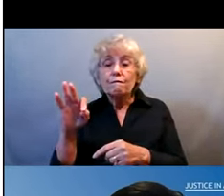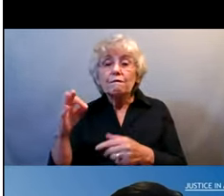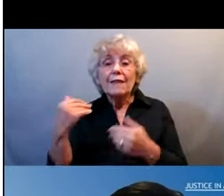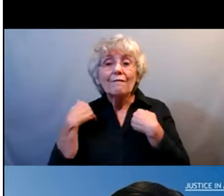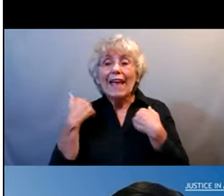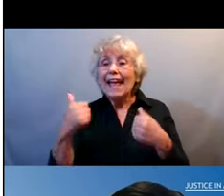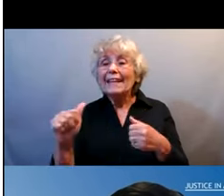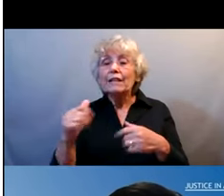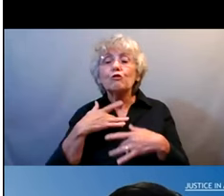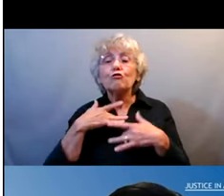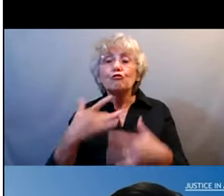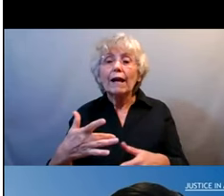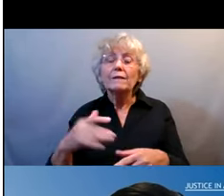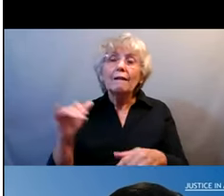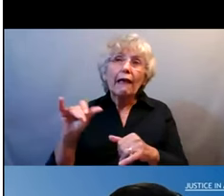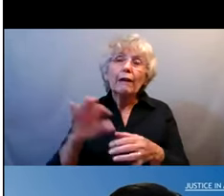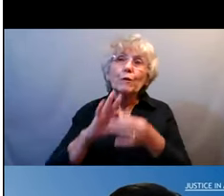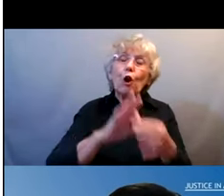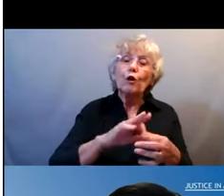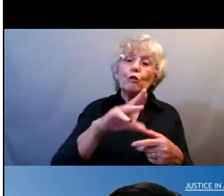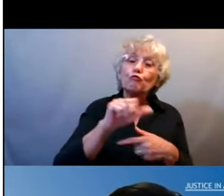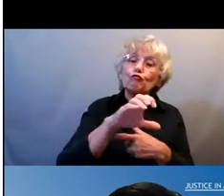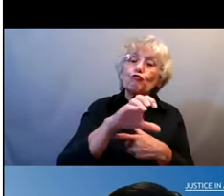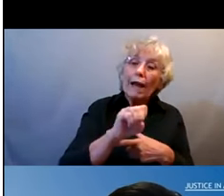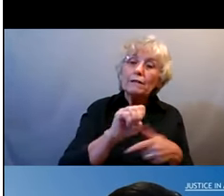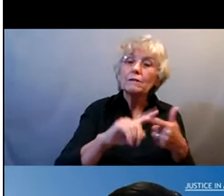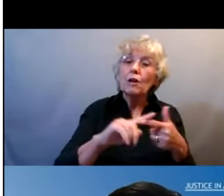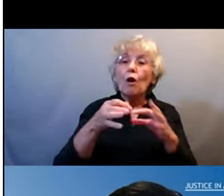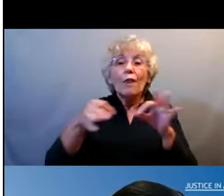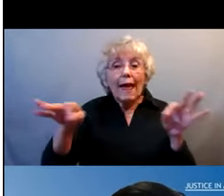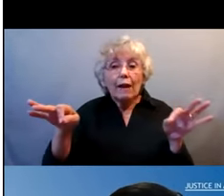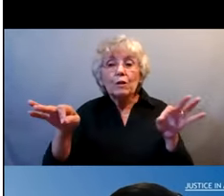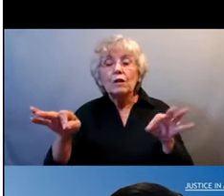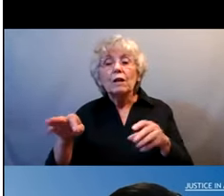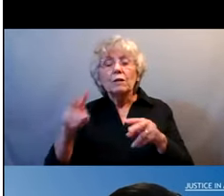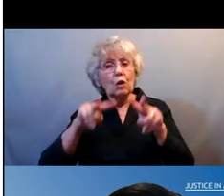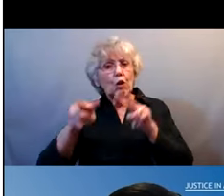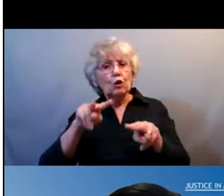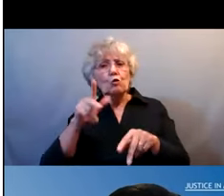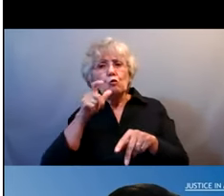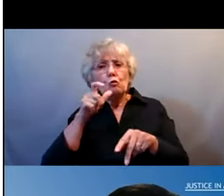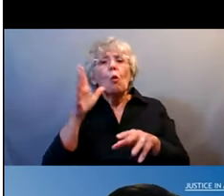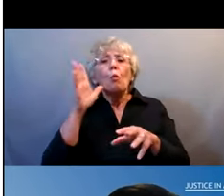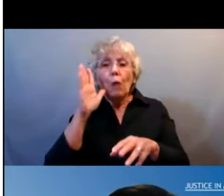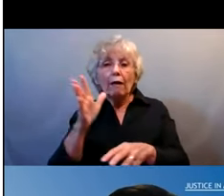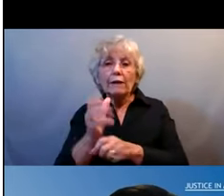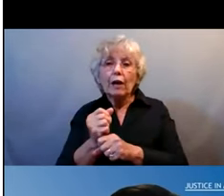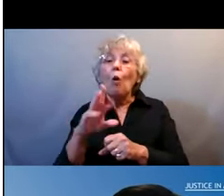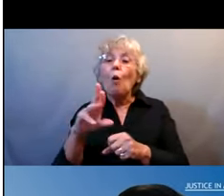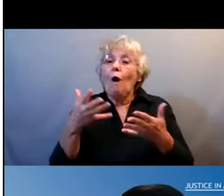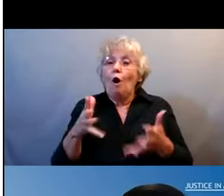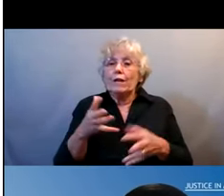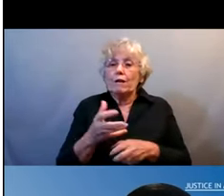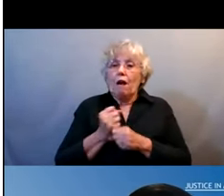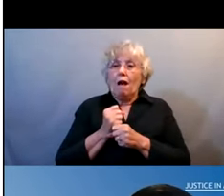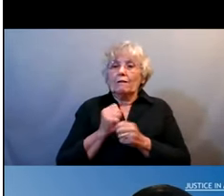trends along race or language in terms of who's actually either going to get them or has gotten them to date. Absolutely. So